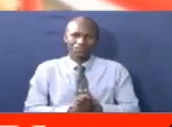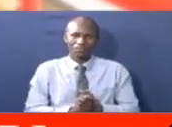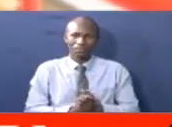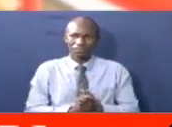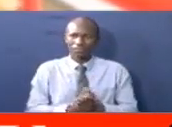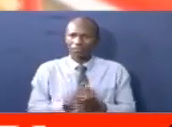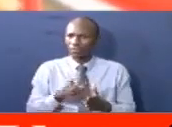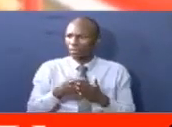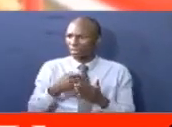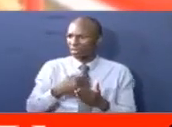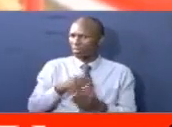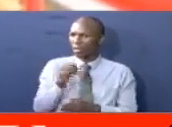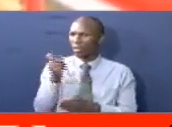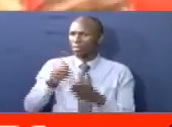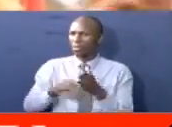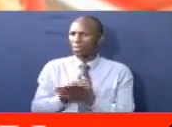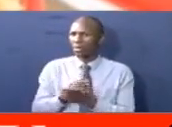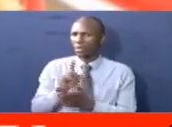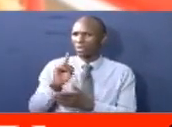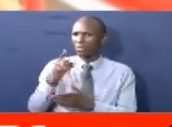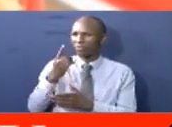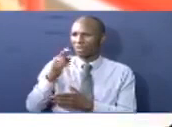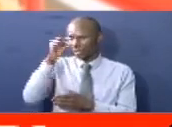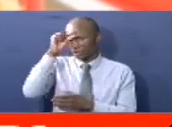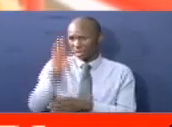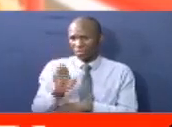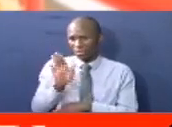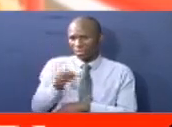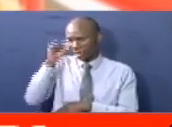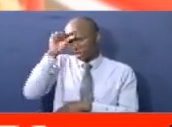And then we have one of the first governors, women